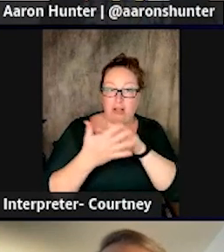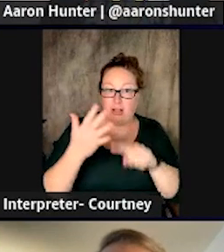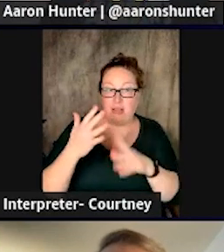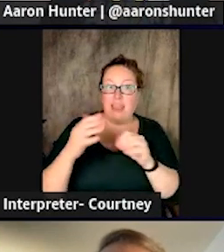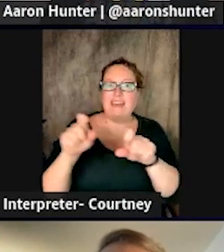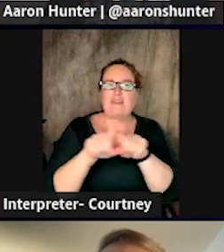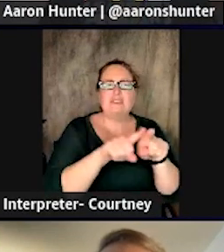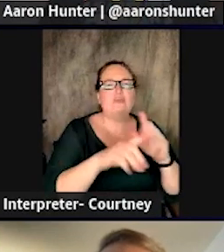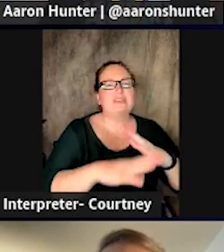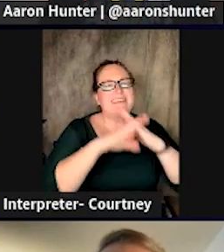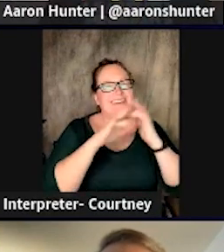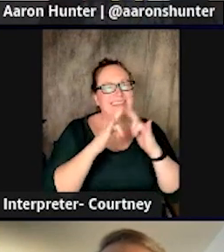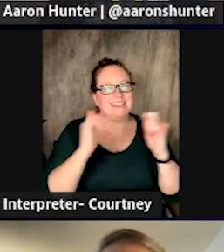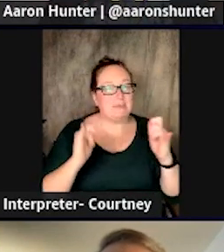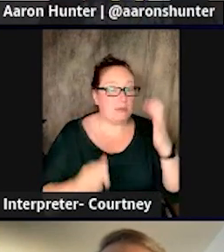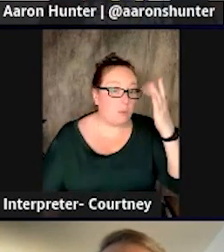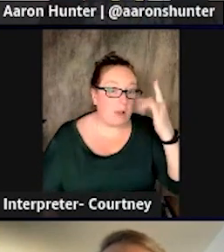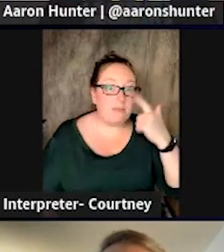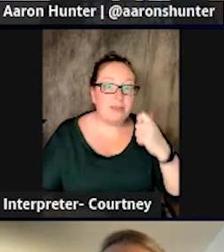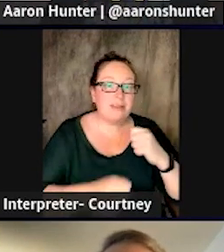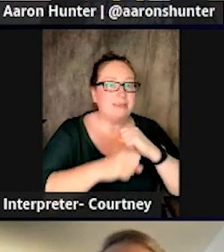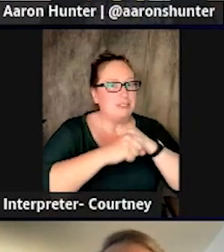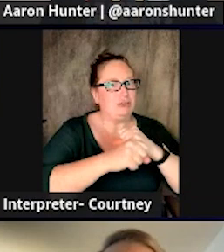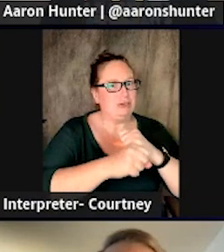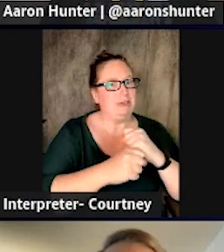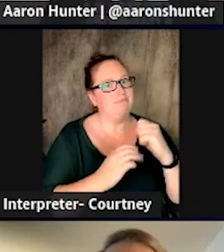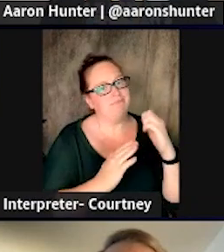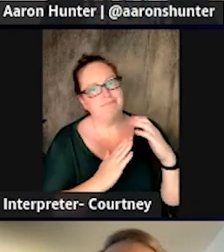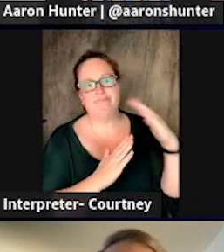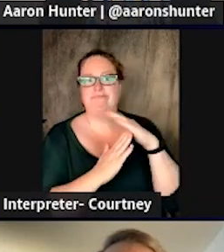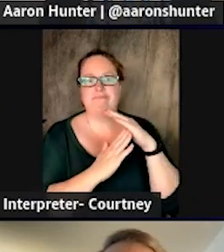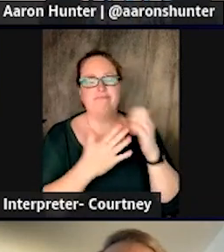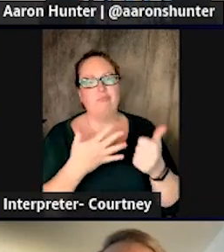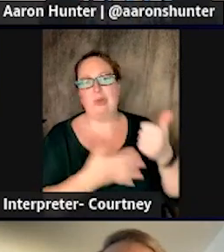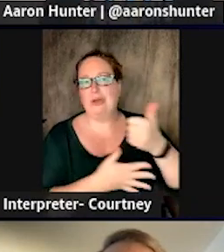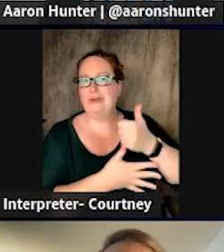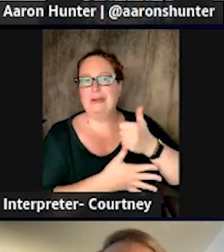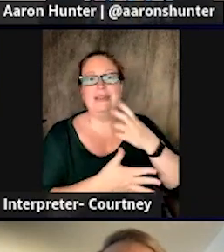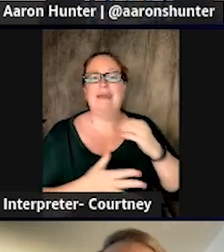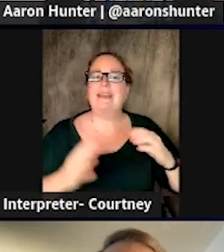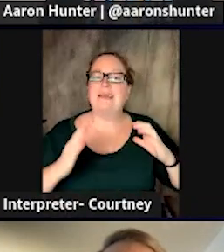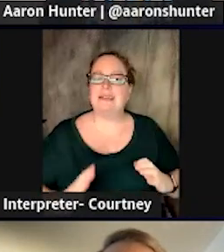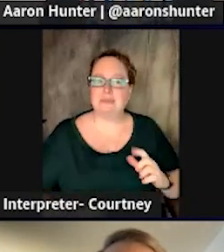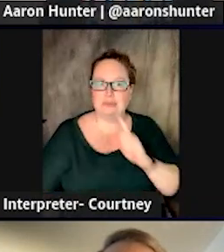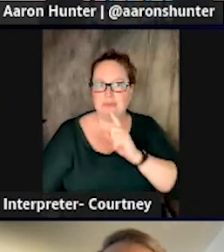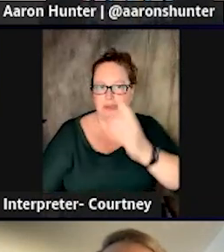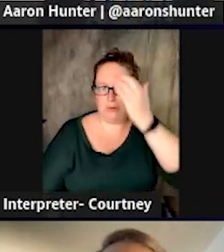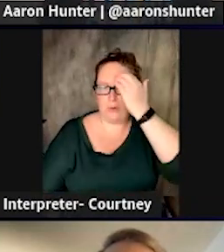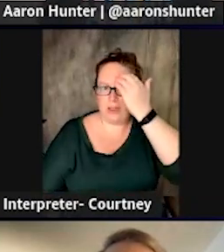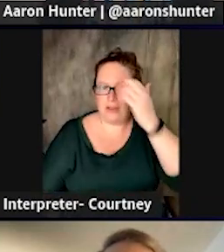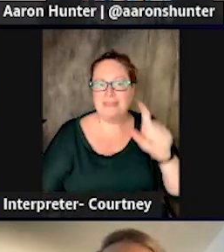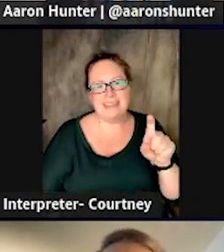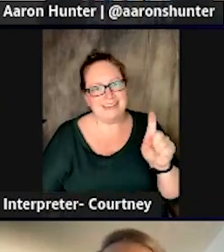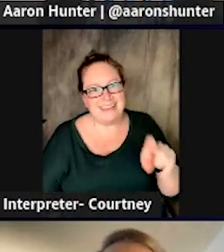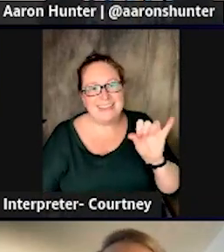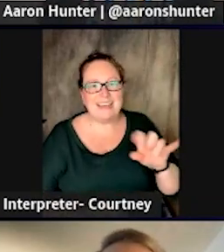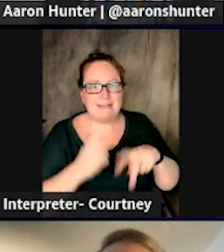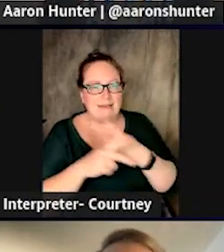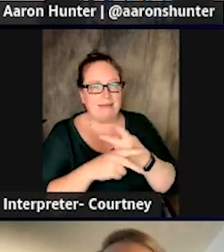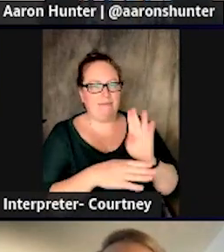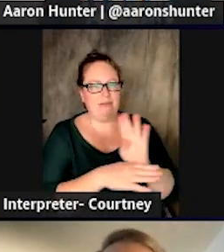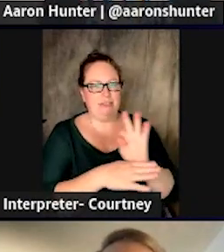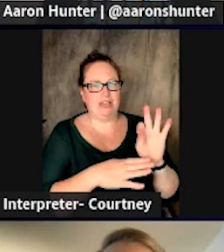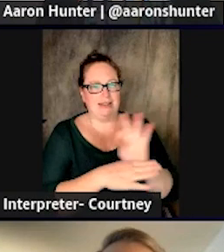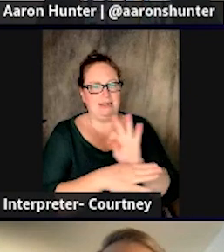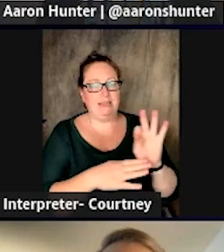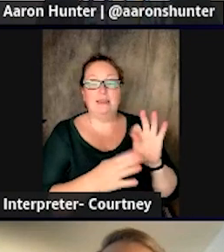Why? Because security is our top priority, and our customers are very aware and they need this kind of functionality. So what we're seeing